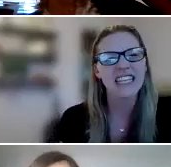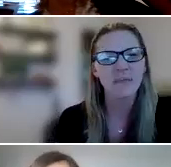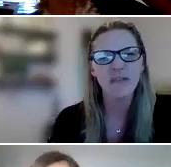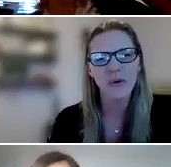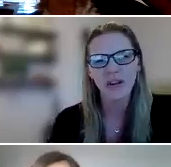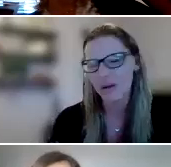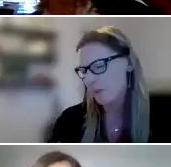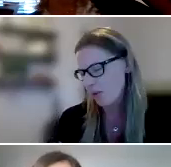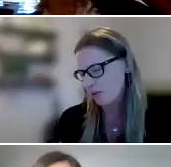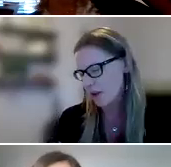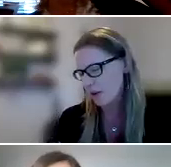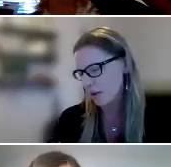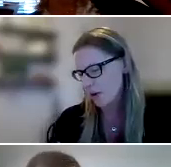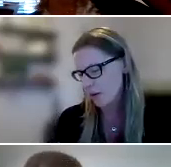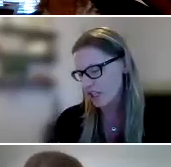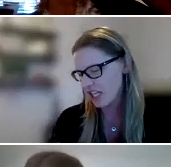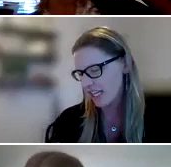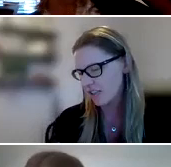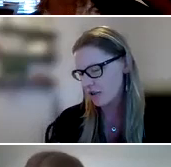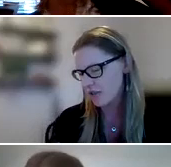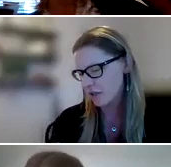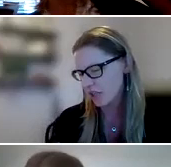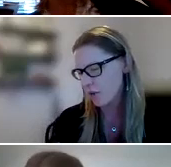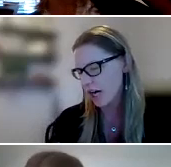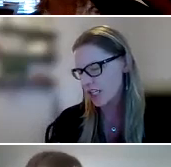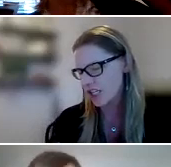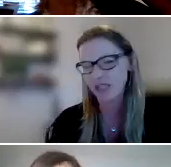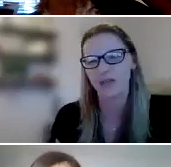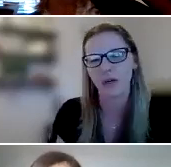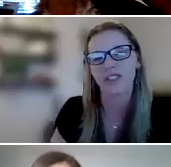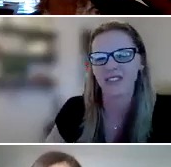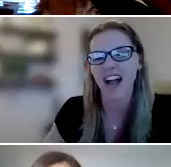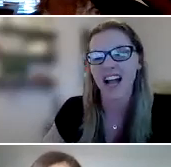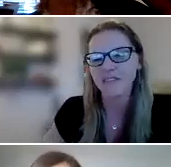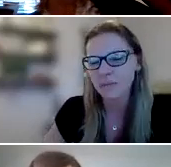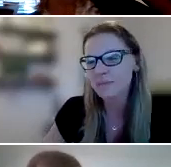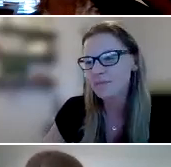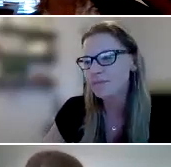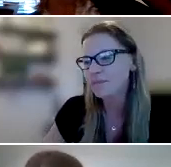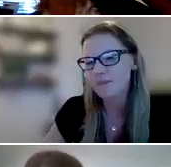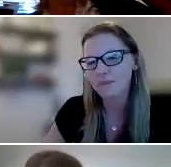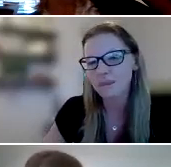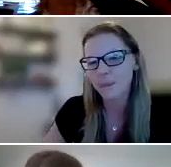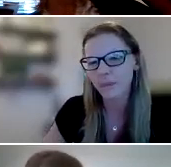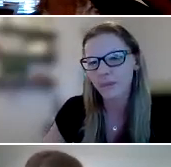may have seen them before. They were reported with G2064 and G2065.